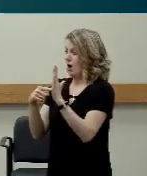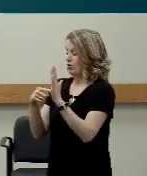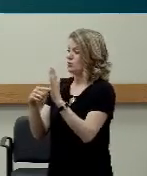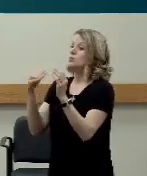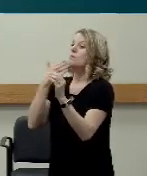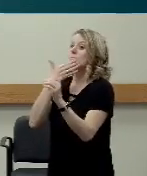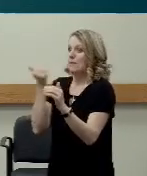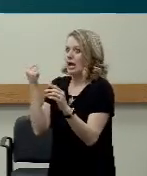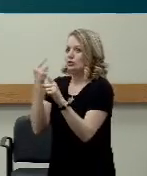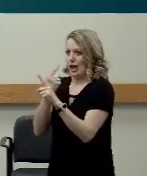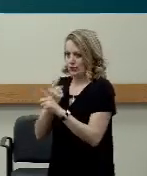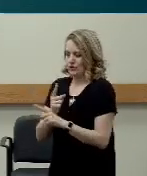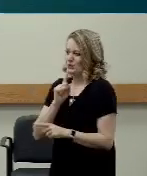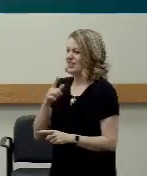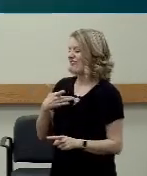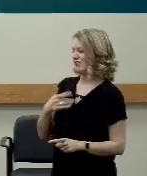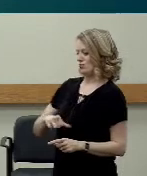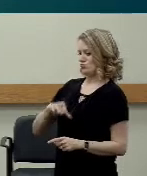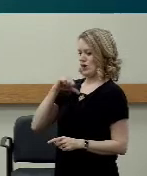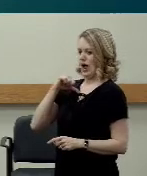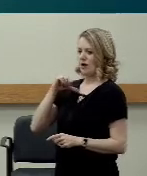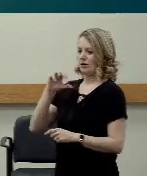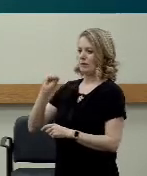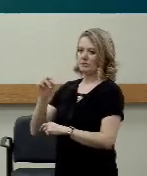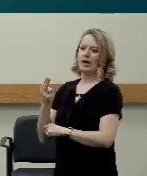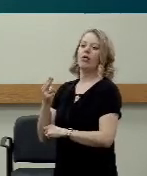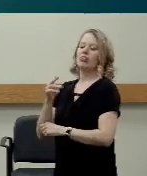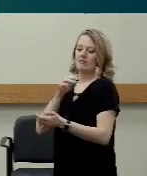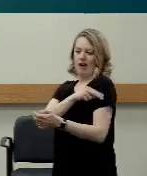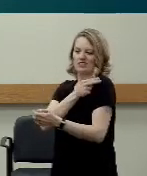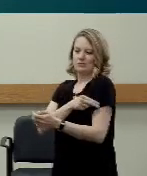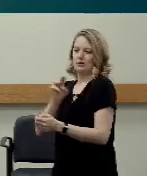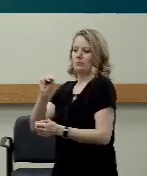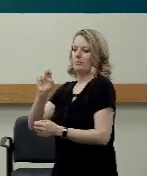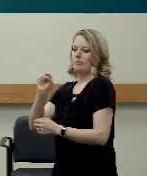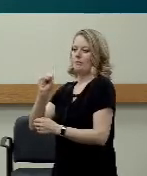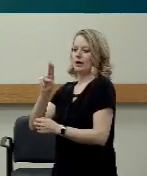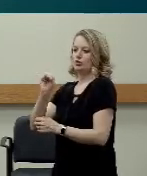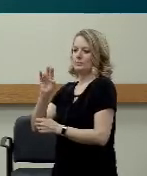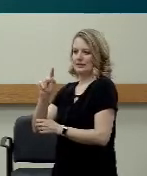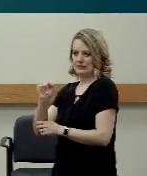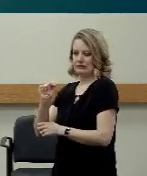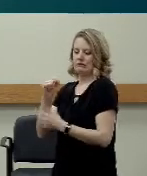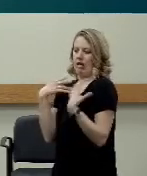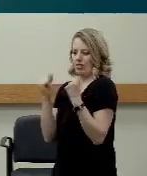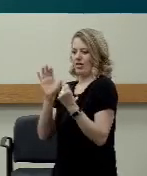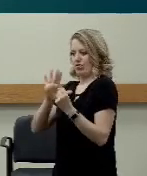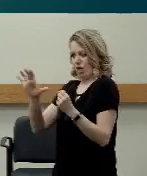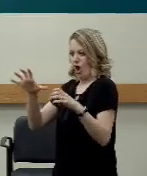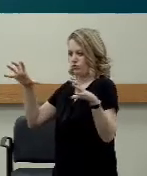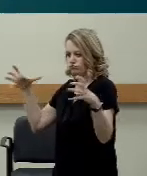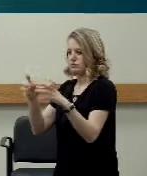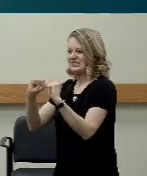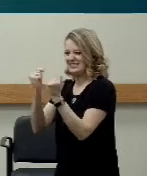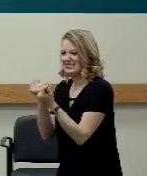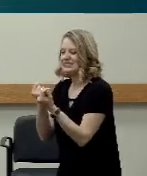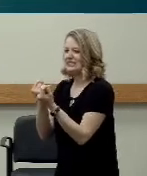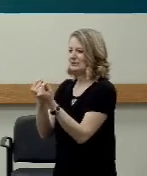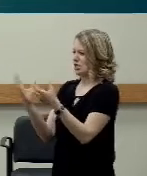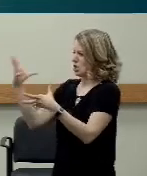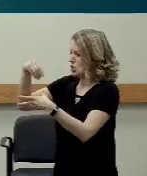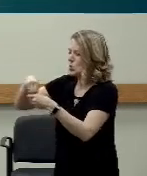I'm extremely proud of Monument Health and their analytical team for putting together a group of people with